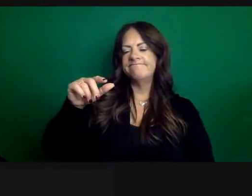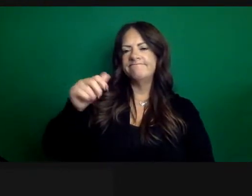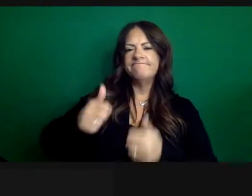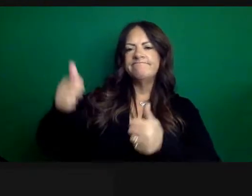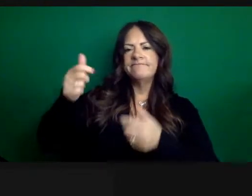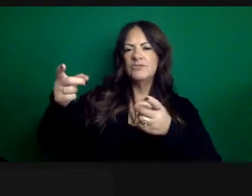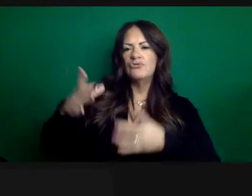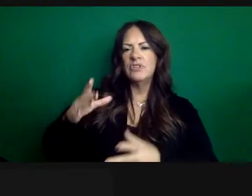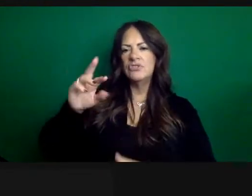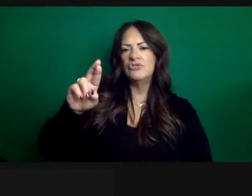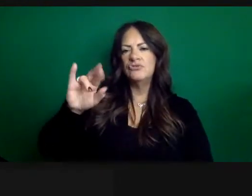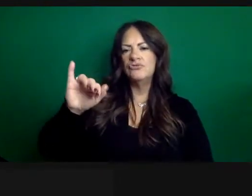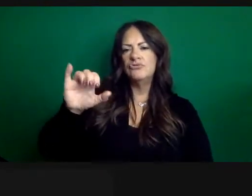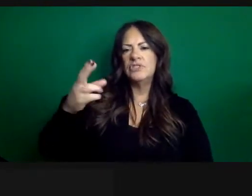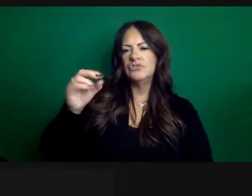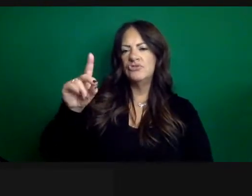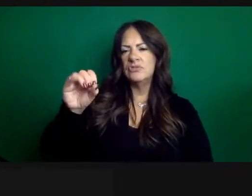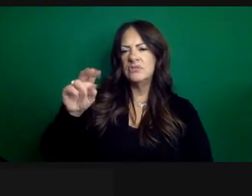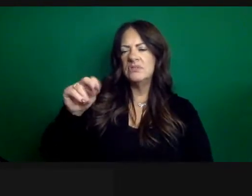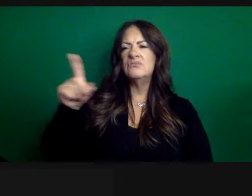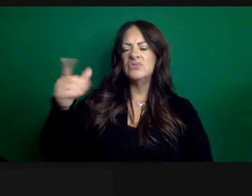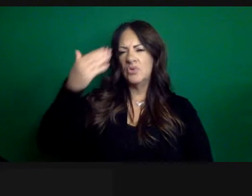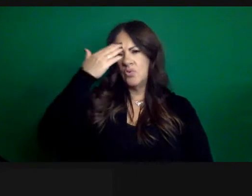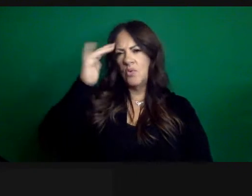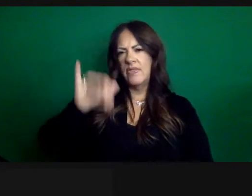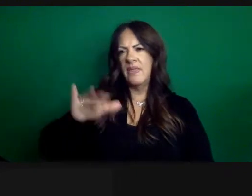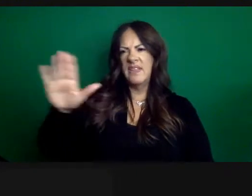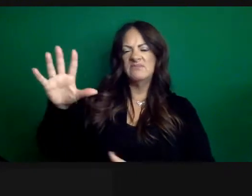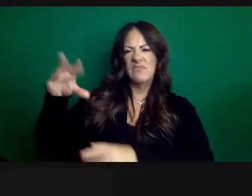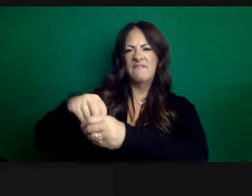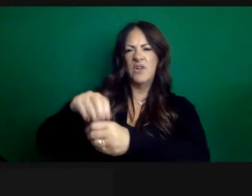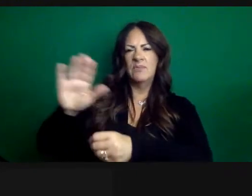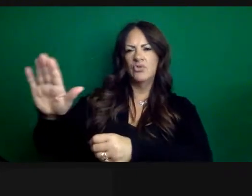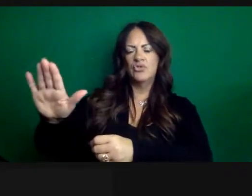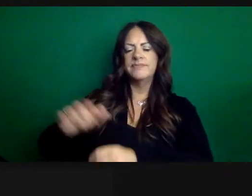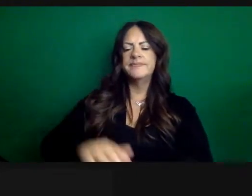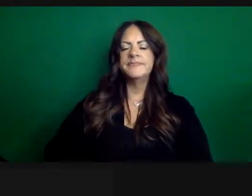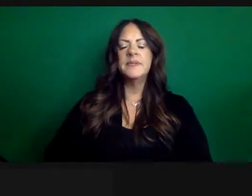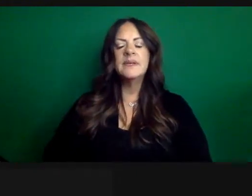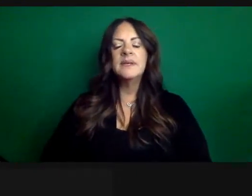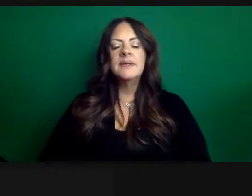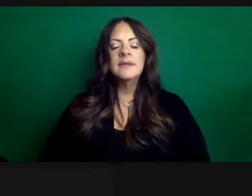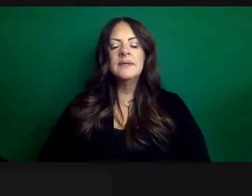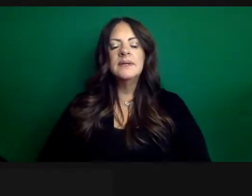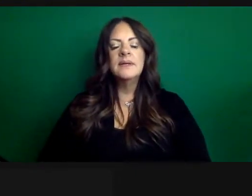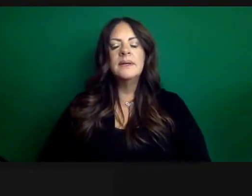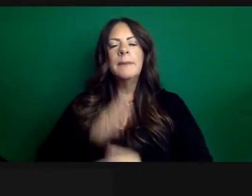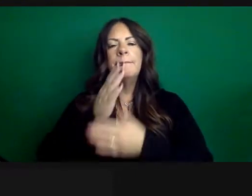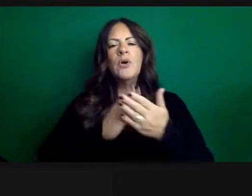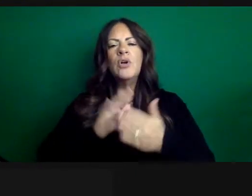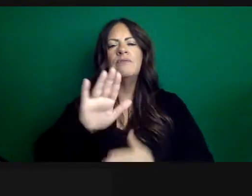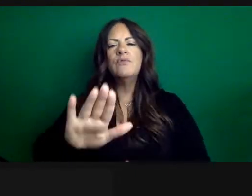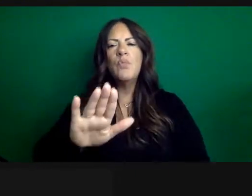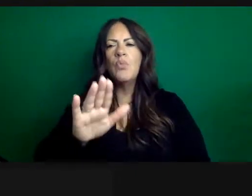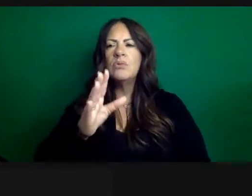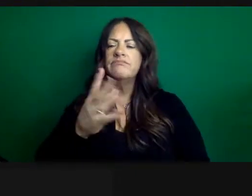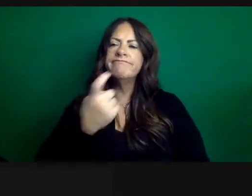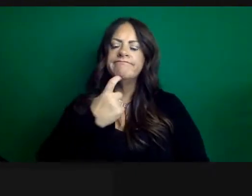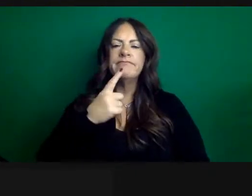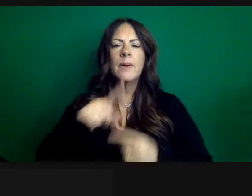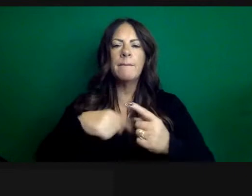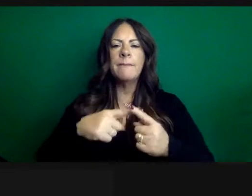decisions and this point. For your last part of your question, part of the transition, part of